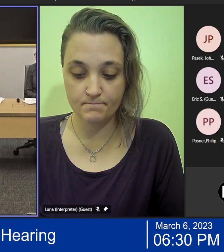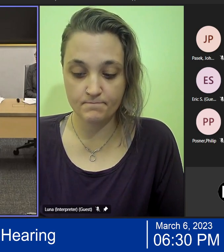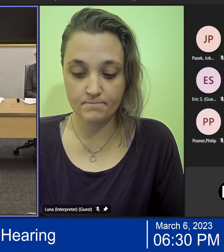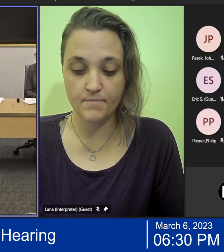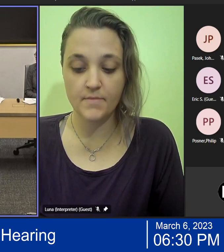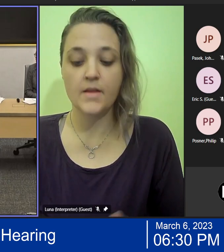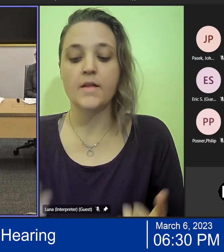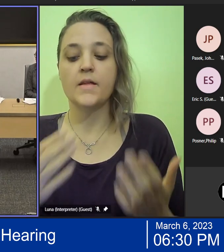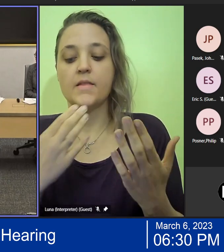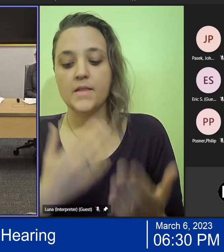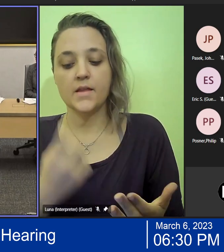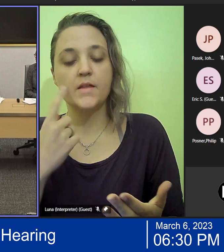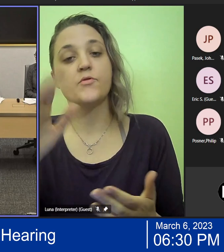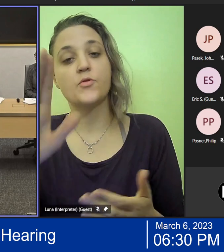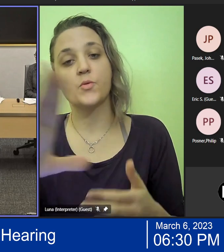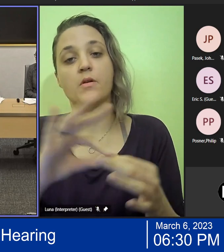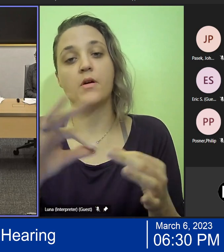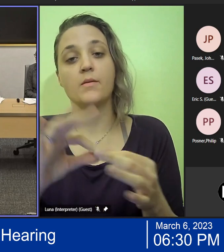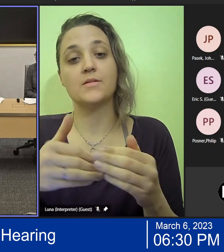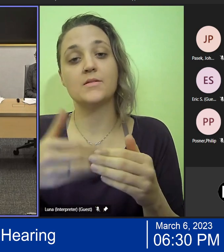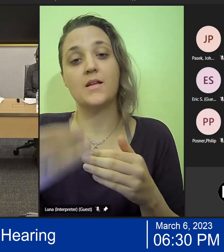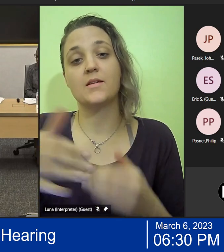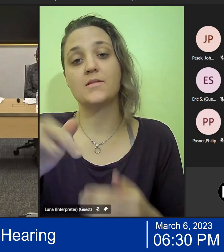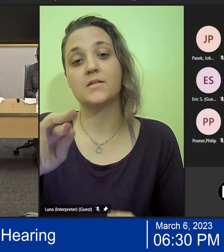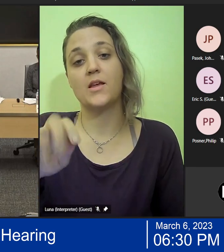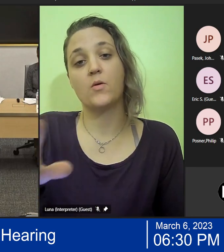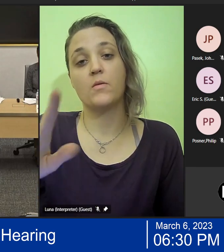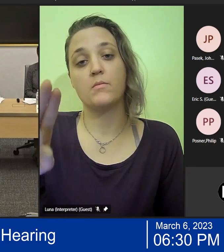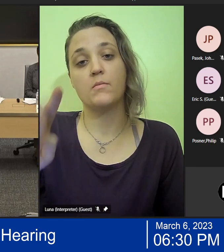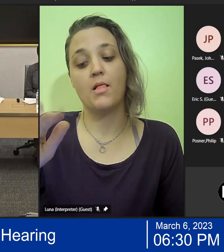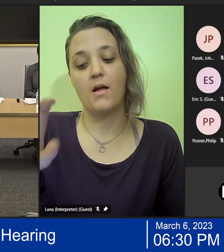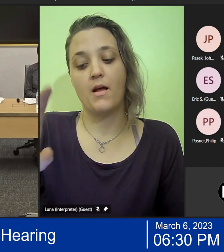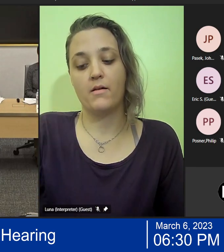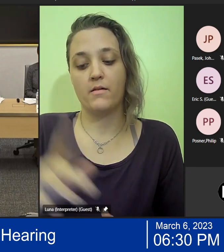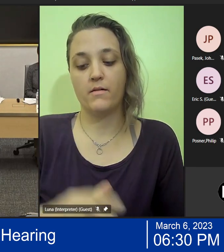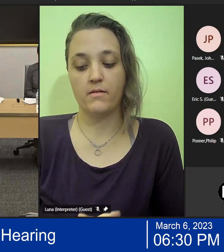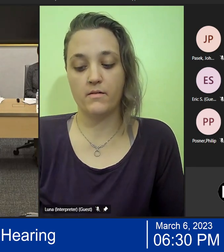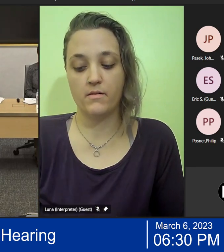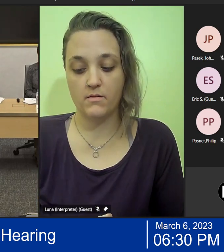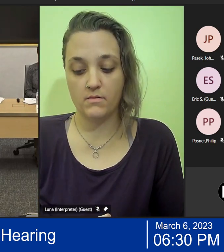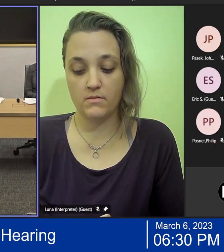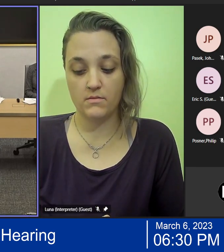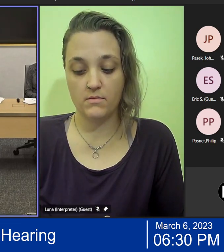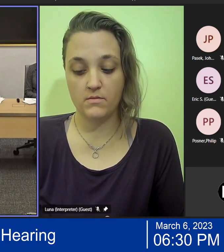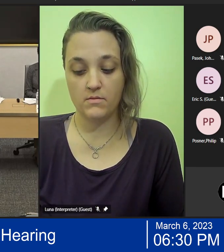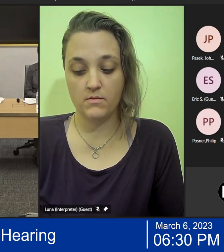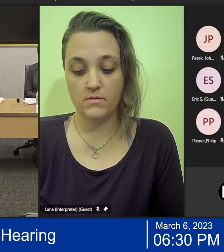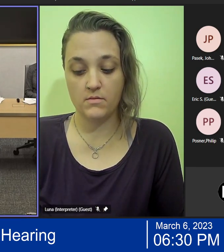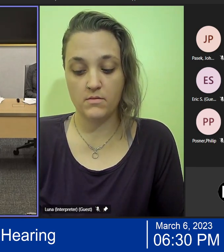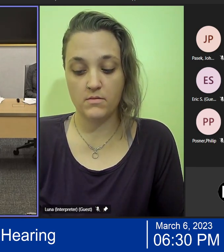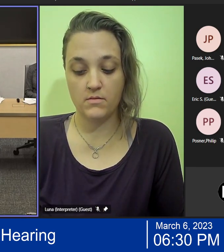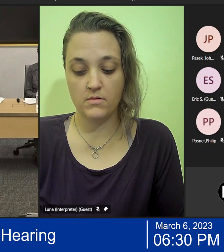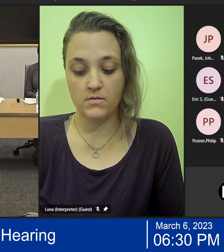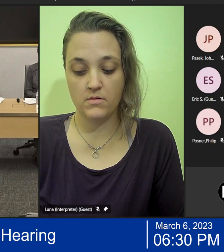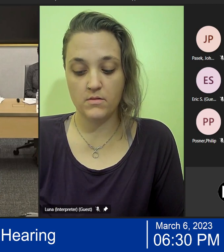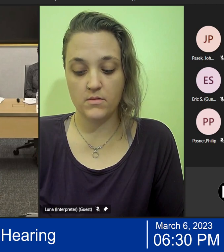Thank you, Mr. Gervin, for your comments. Next, we'll have Carol Black.